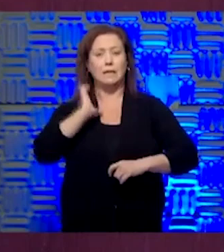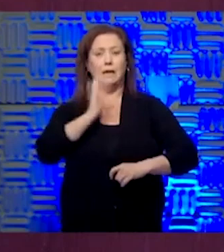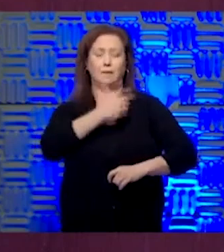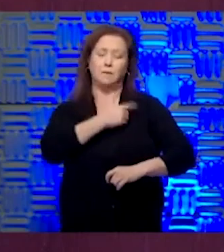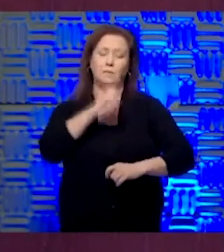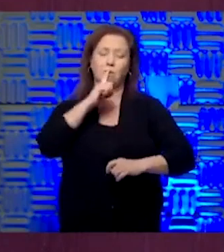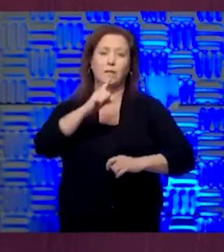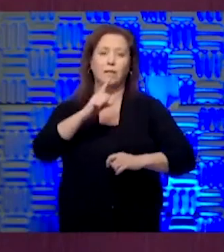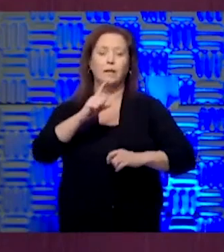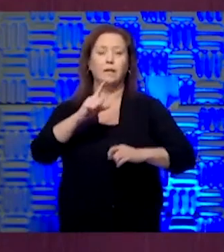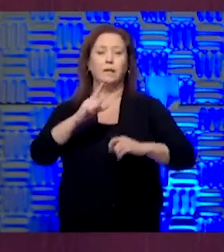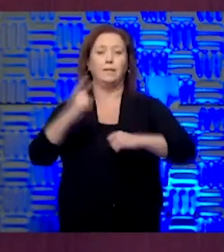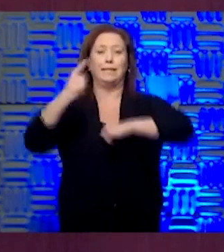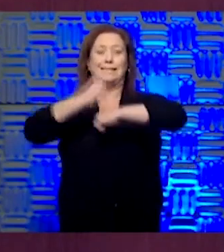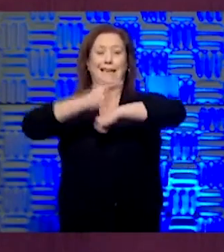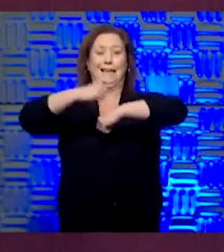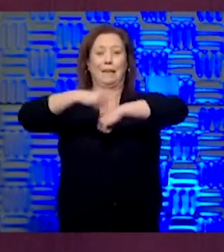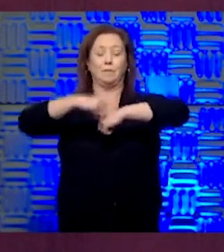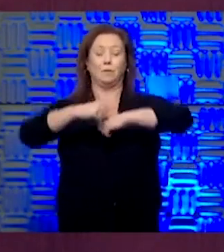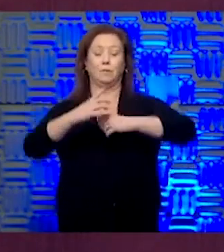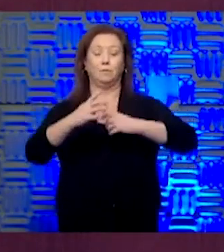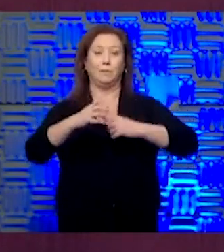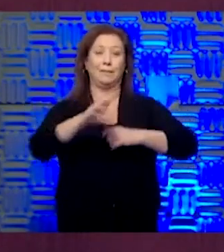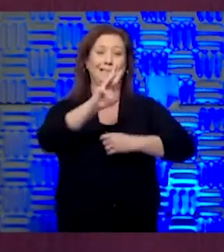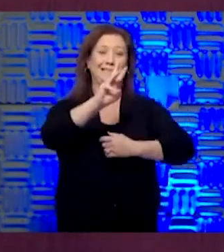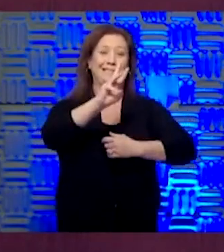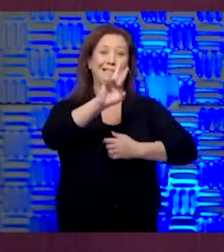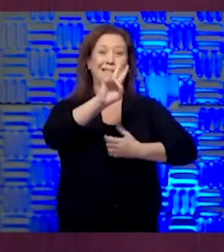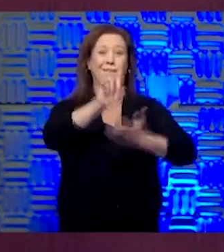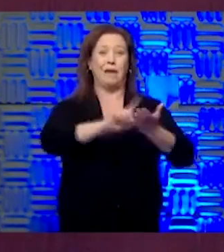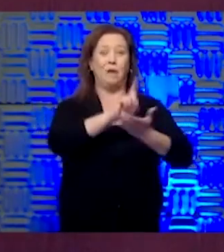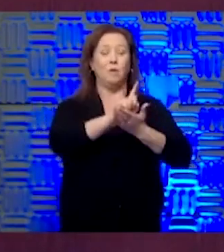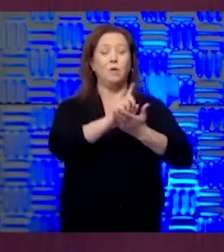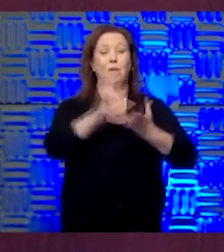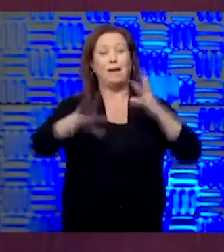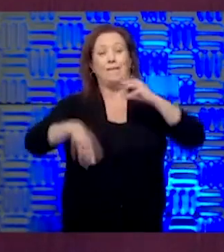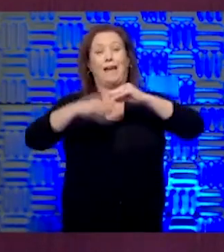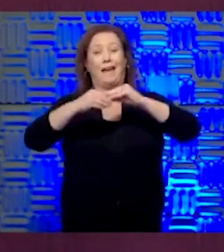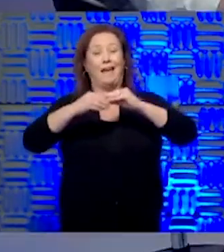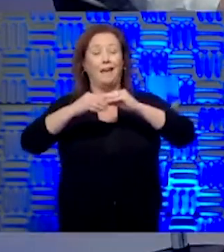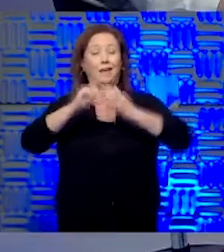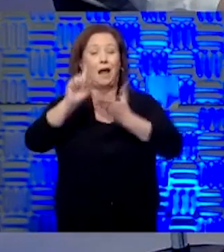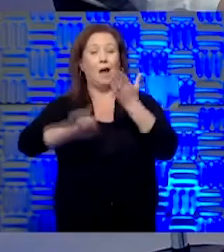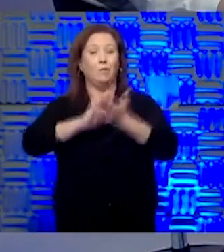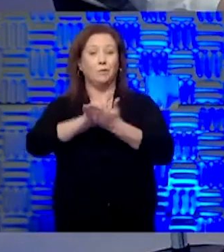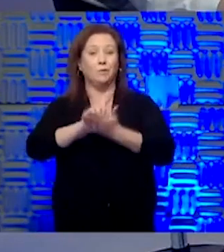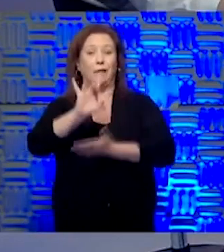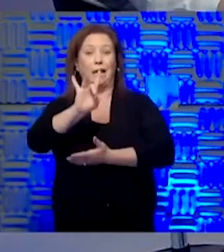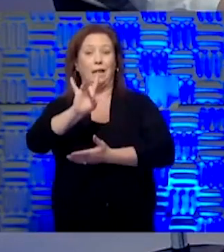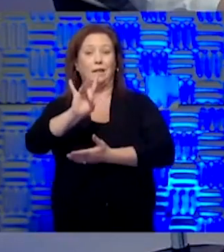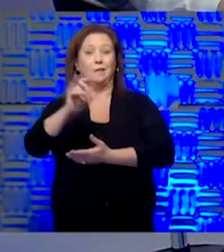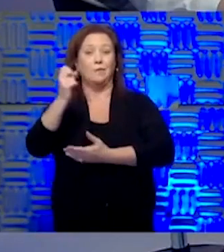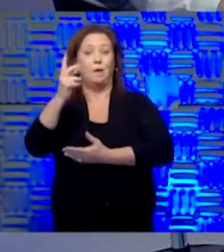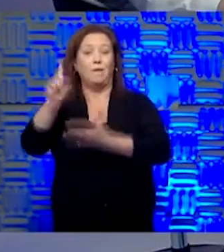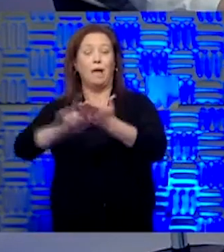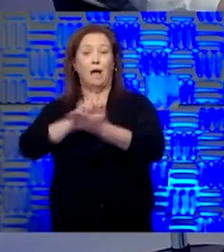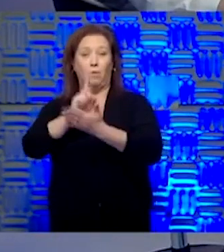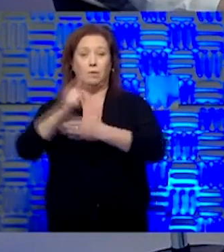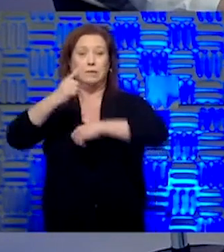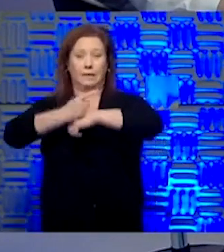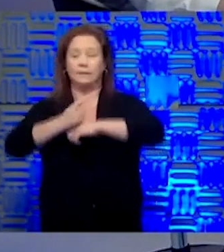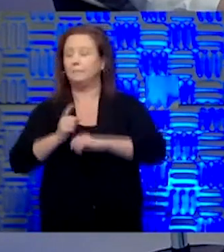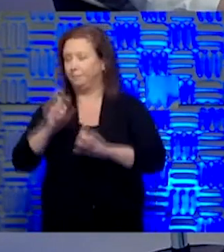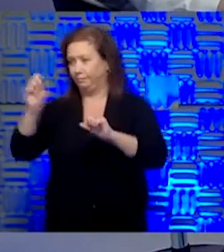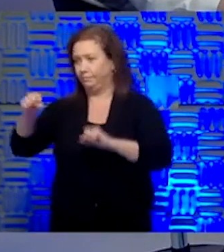longer period of the day. So as opposed to having a 6 or 7 hour day, it may be an 8 or 12 hour day now. Yeah, I think that is the future, again, until we